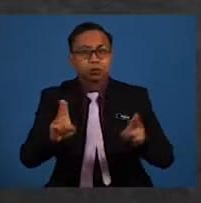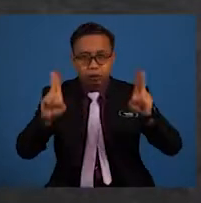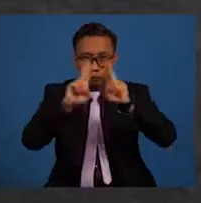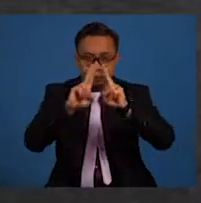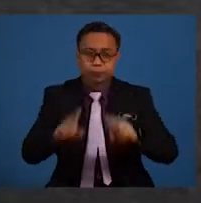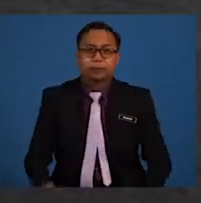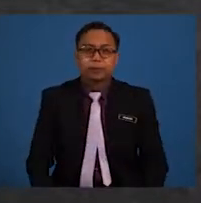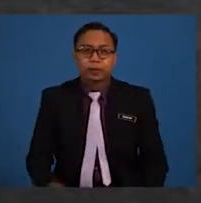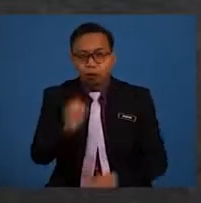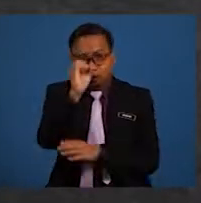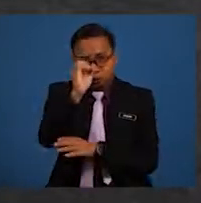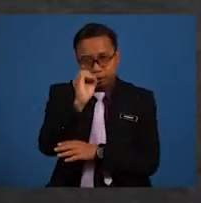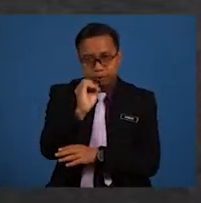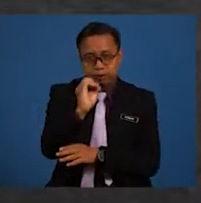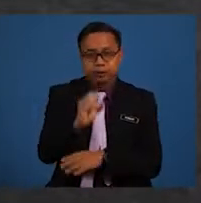The colon.